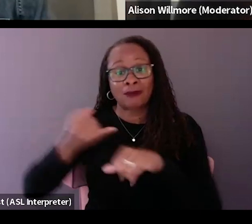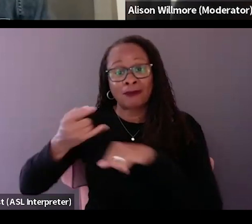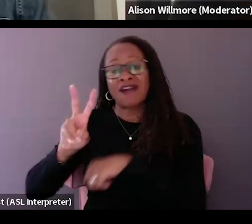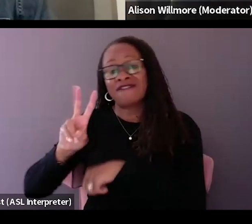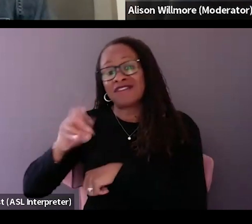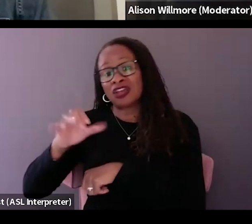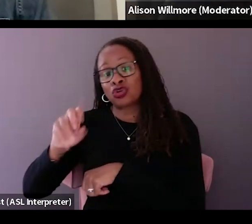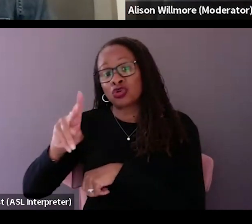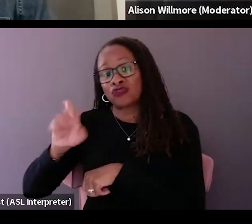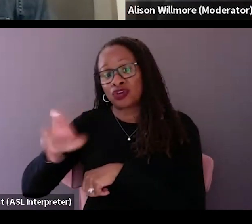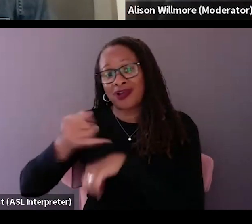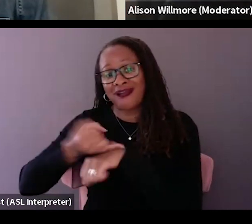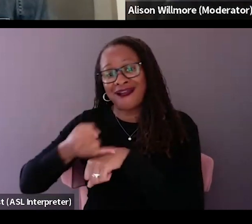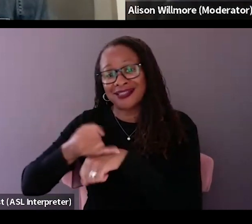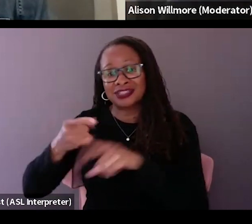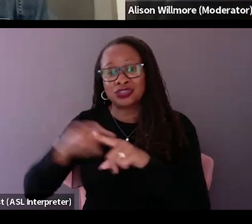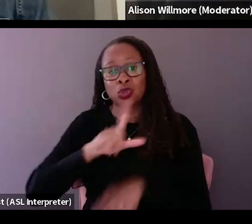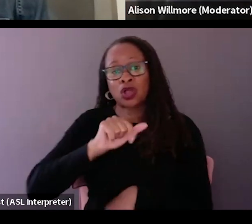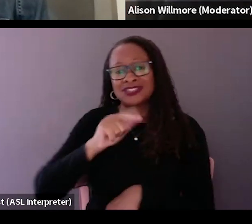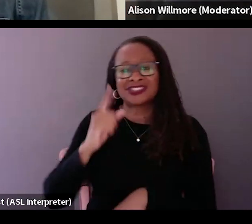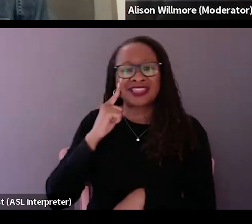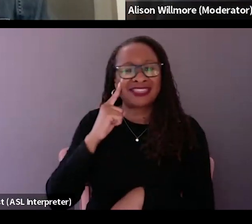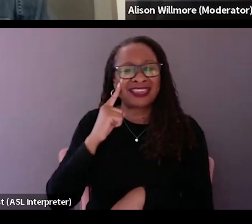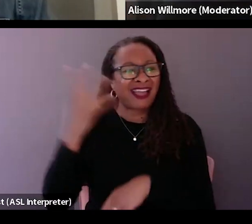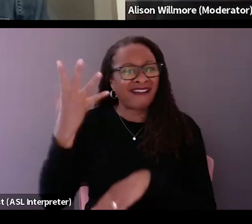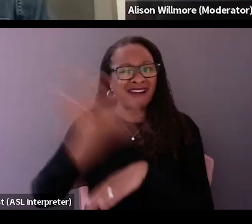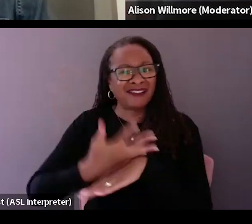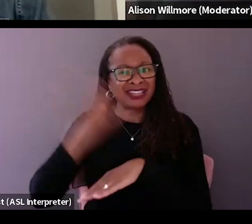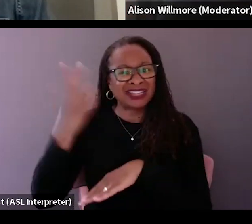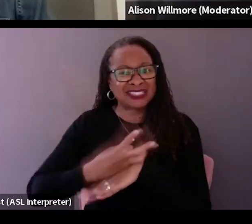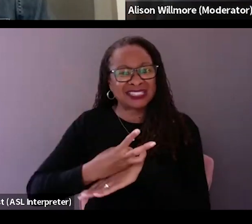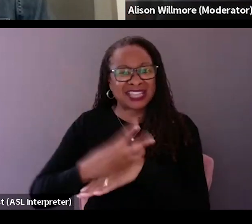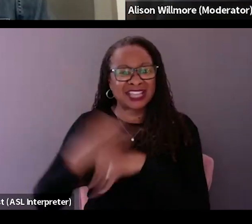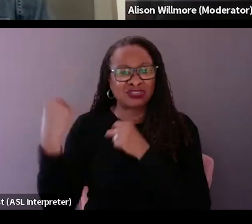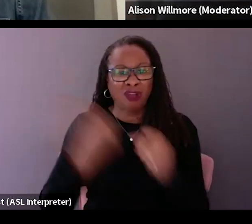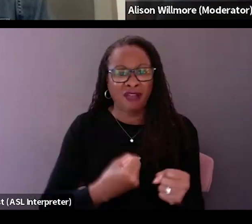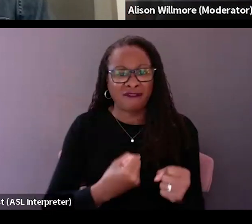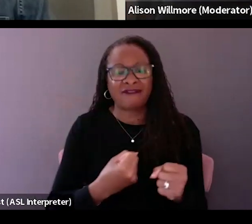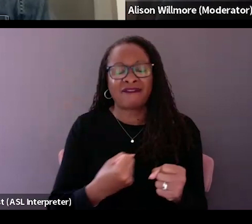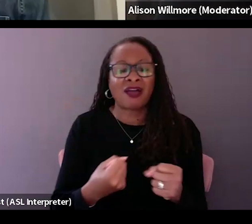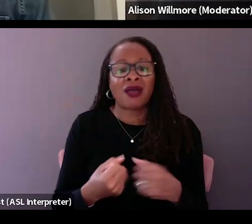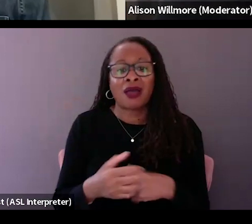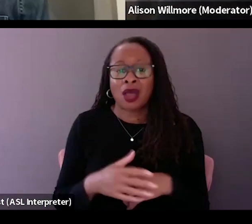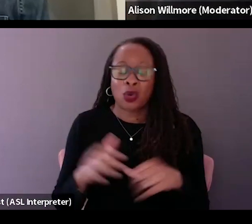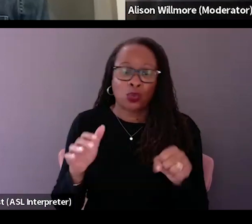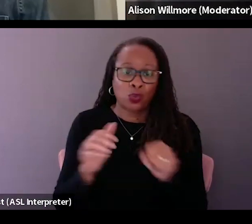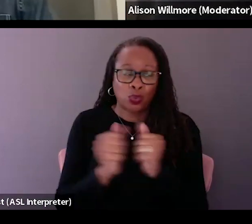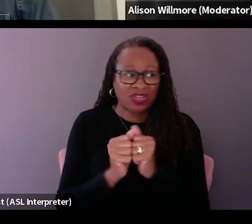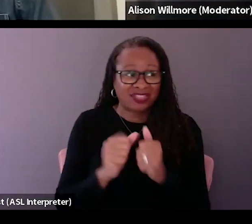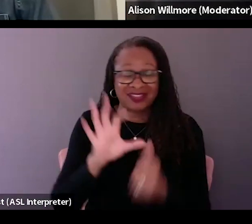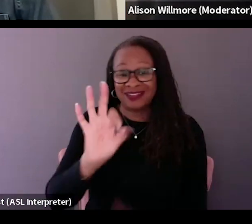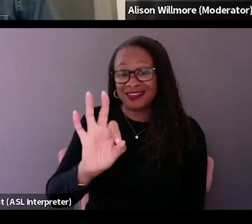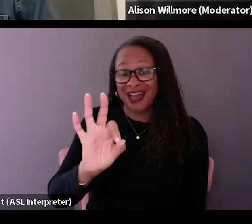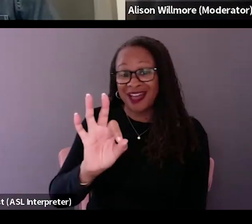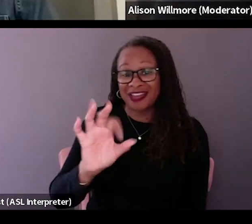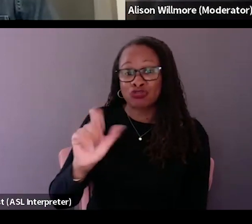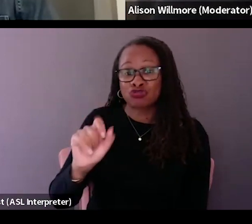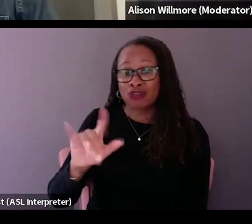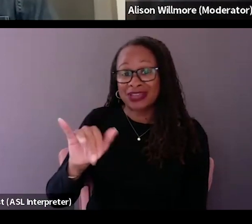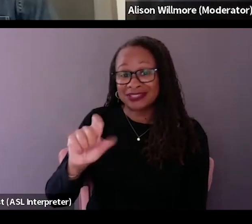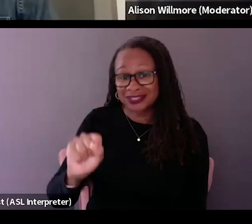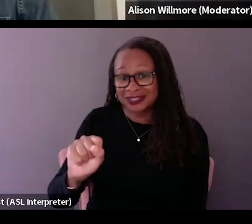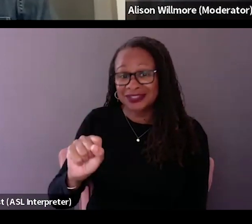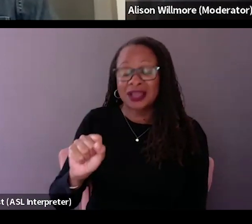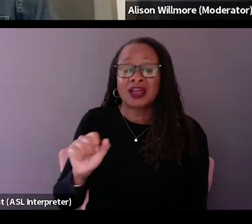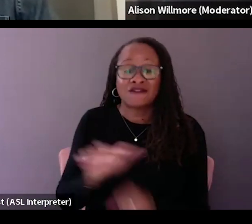in a cargo van full of, I think it was like 9 crates full of Pamela Anderson's stuff. And it was, you know, it's sensitive stuff.